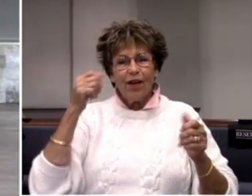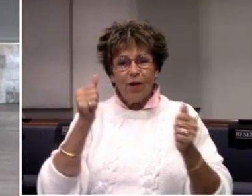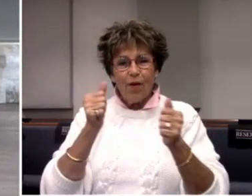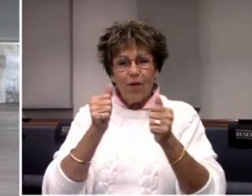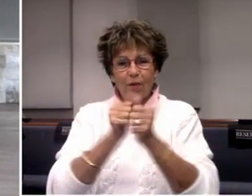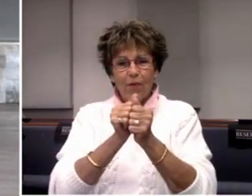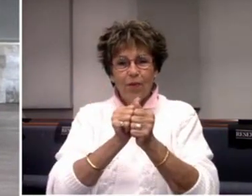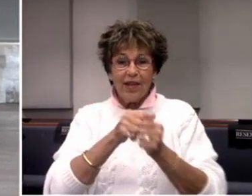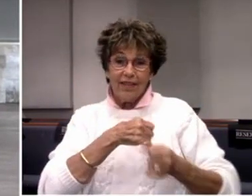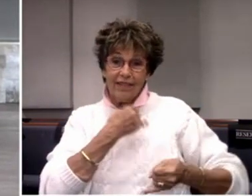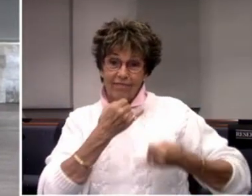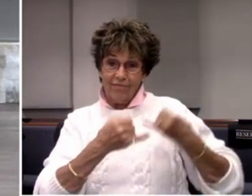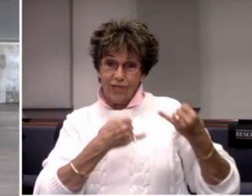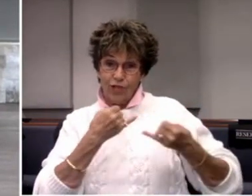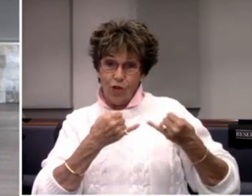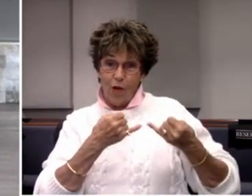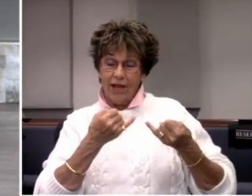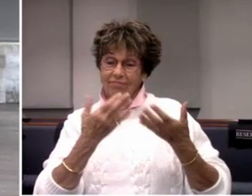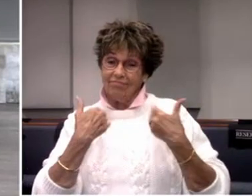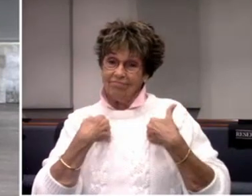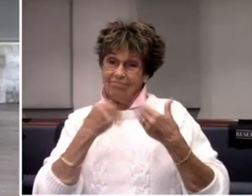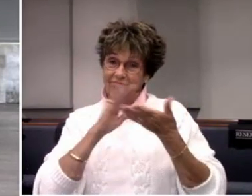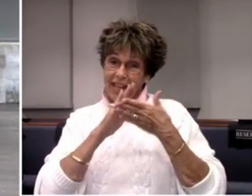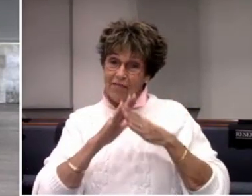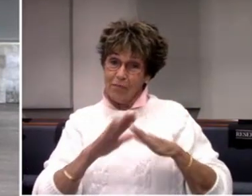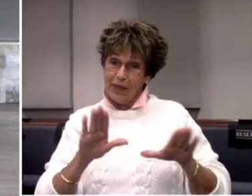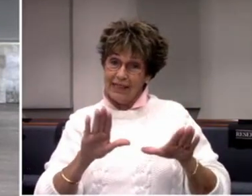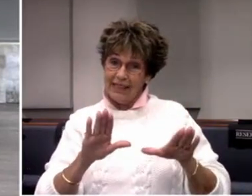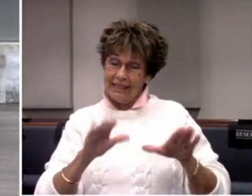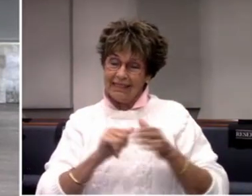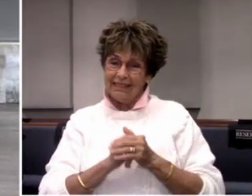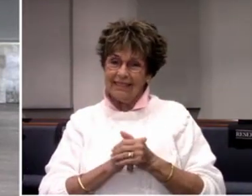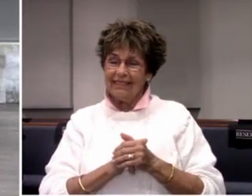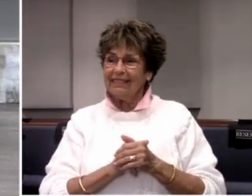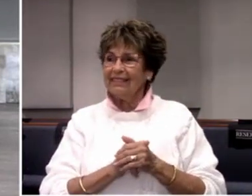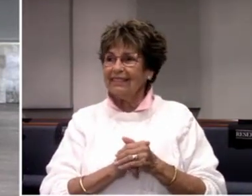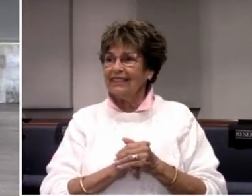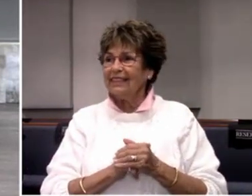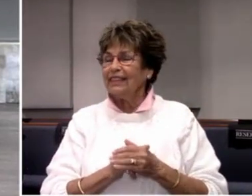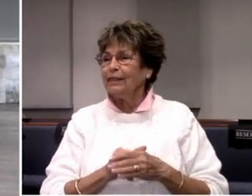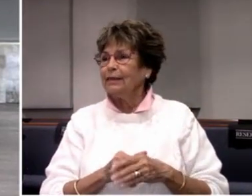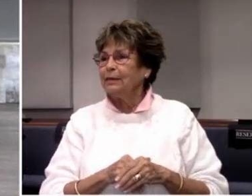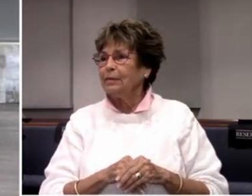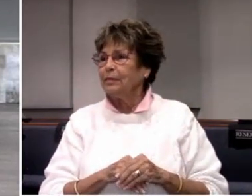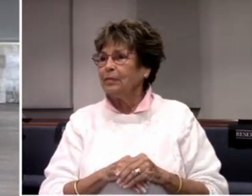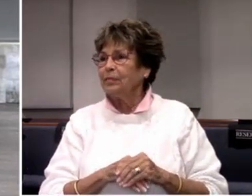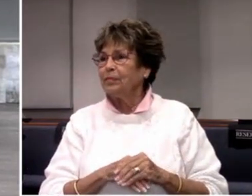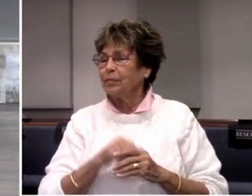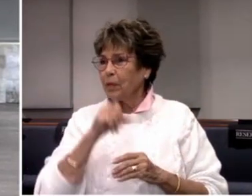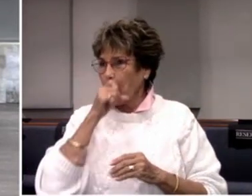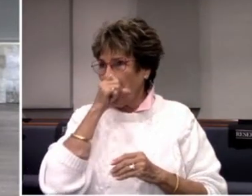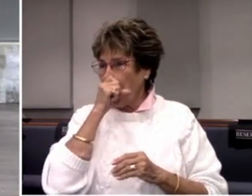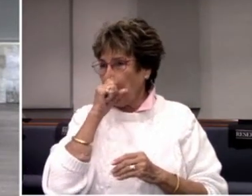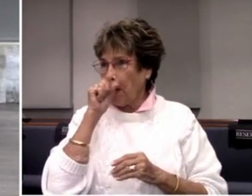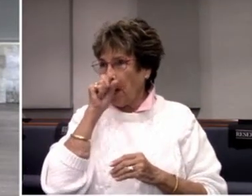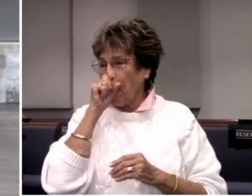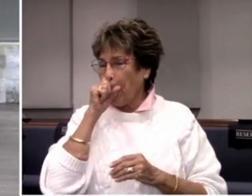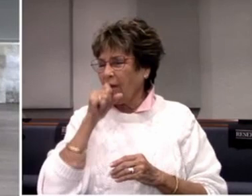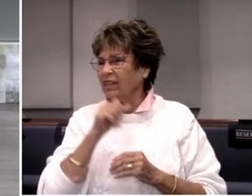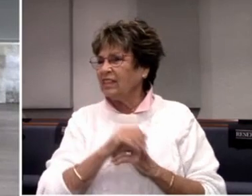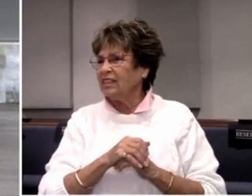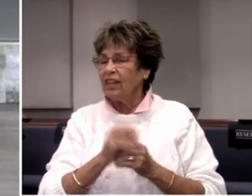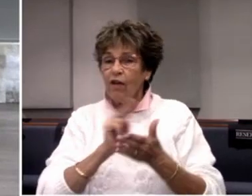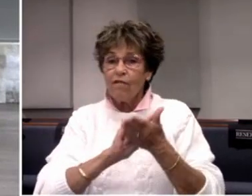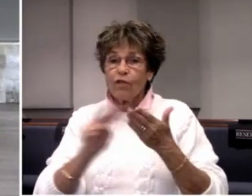the Lord. Verse 18, for he that is in these things serveth Christ is acceptable God and approved of men.